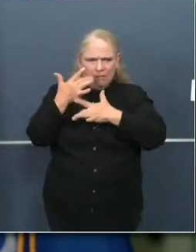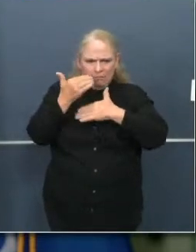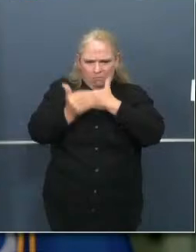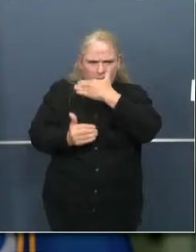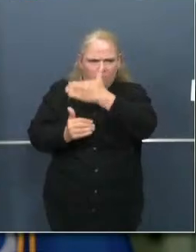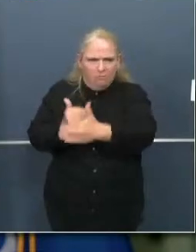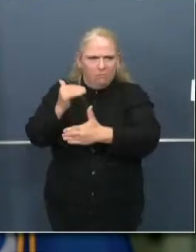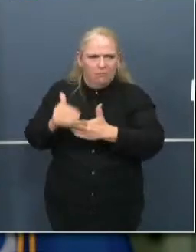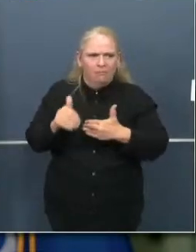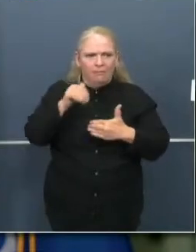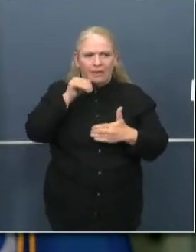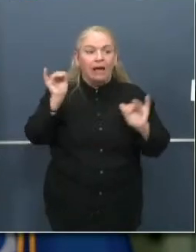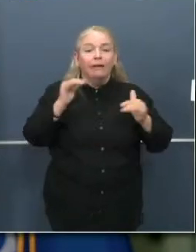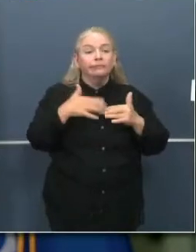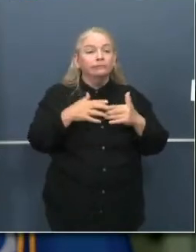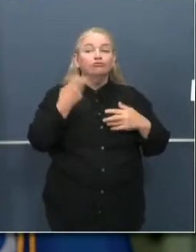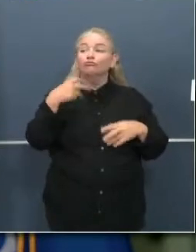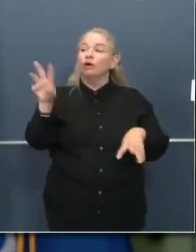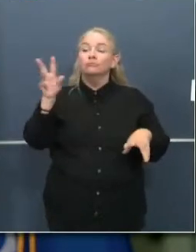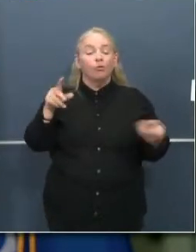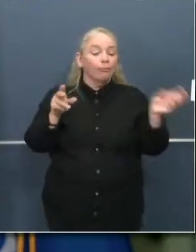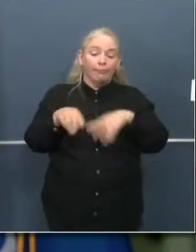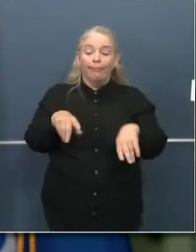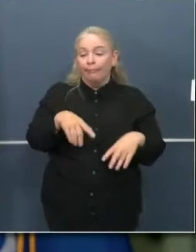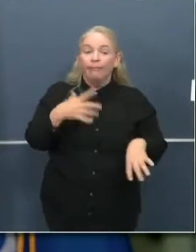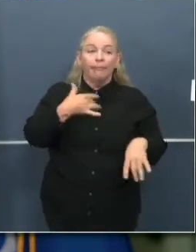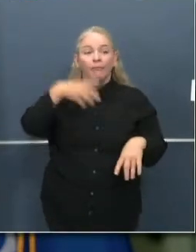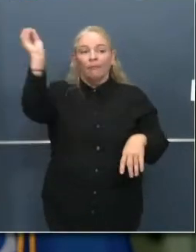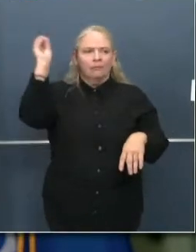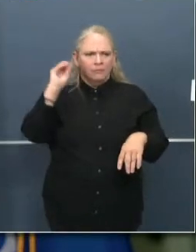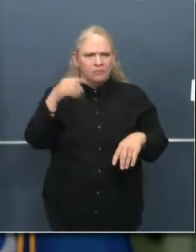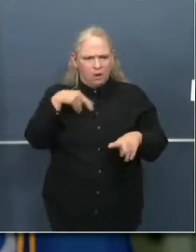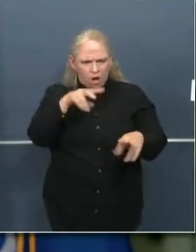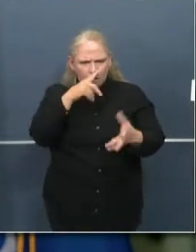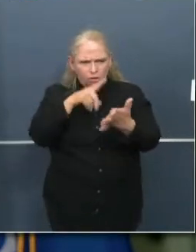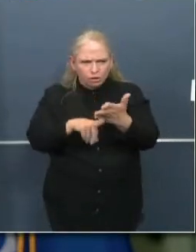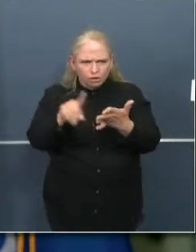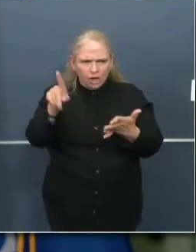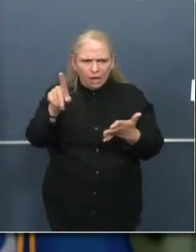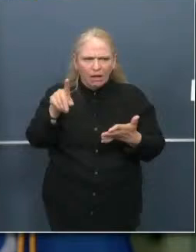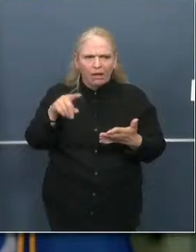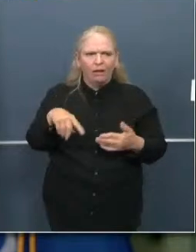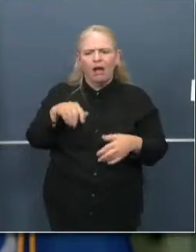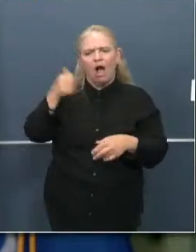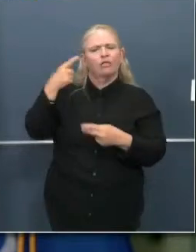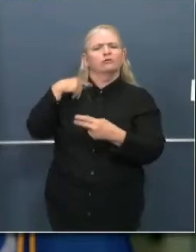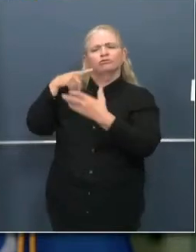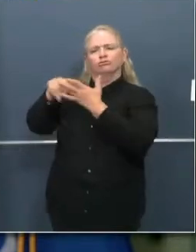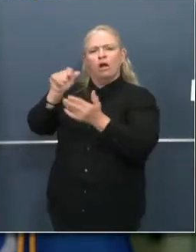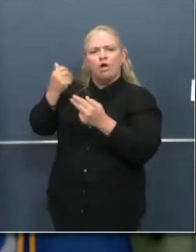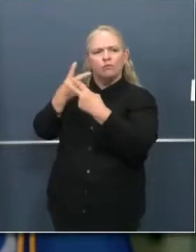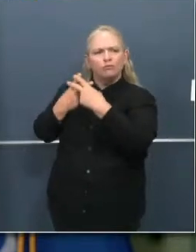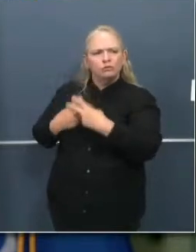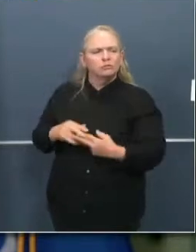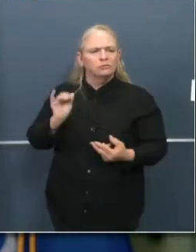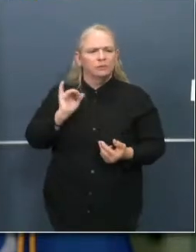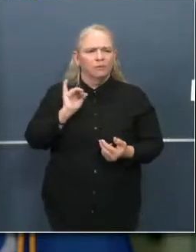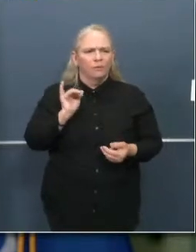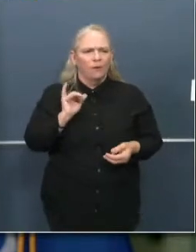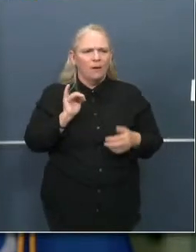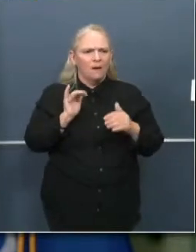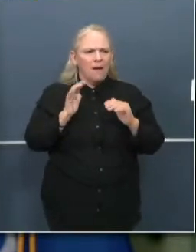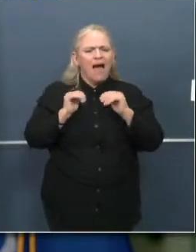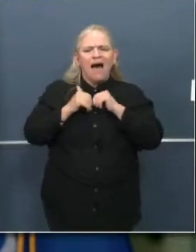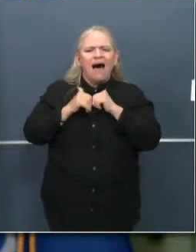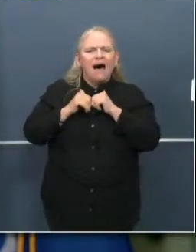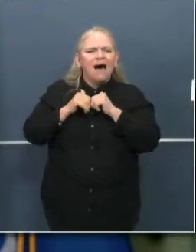go through robust details with you in nuance and specificity, because it requires